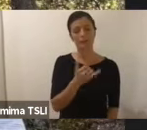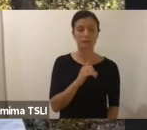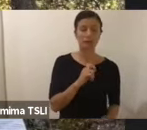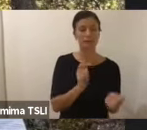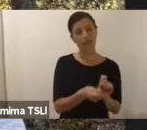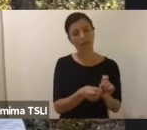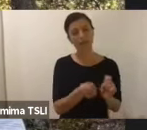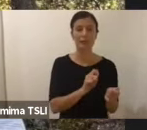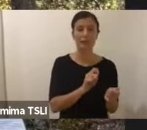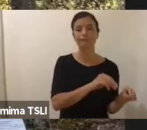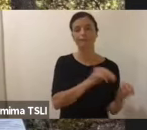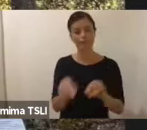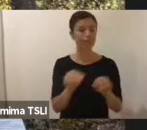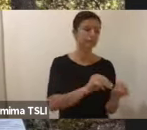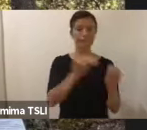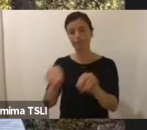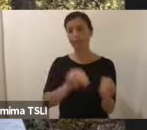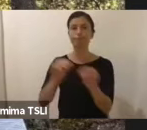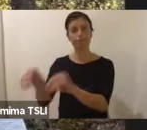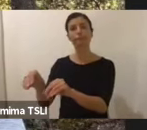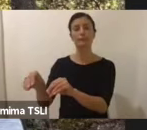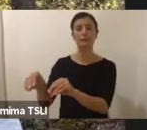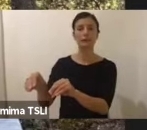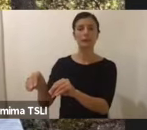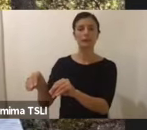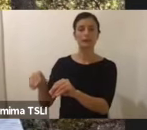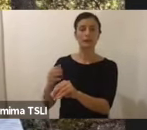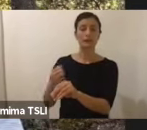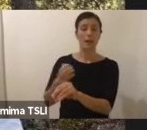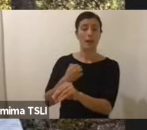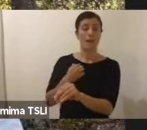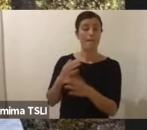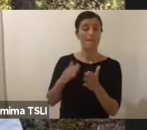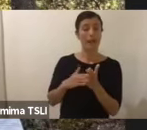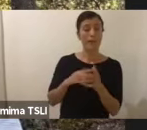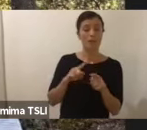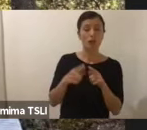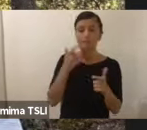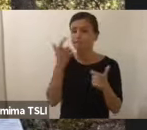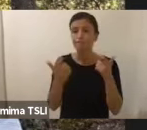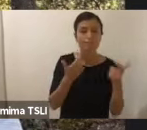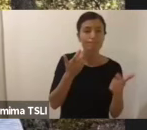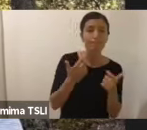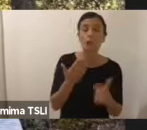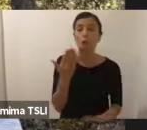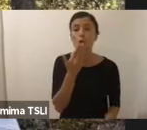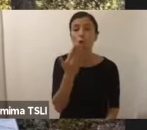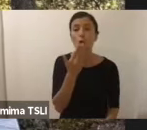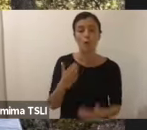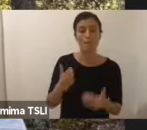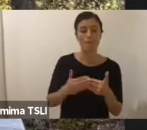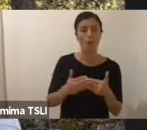she was trying to get me to a school that was more white uh i had been gone through a series of schools that were um